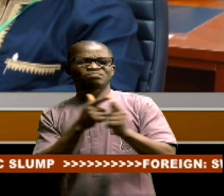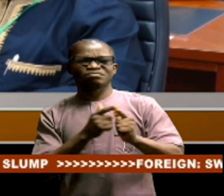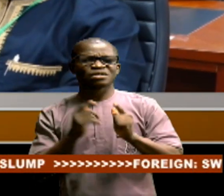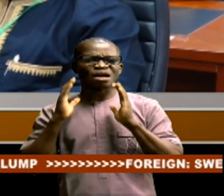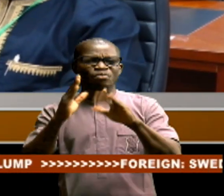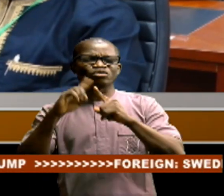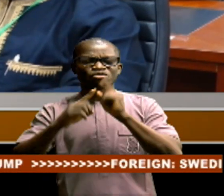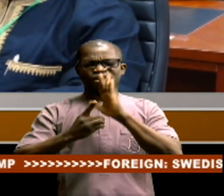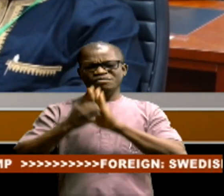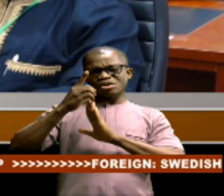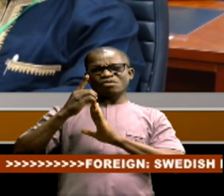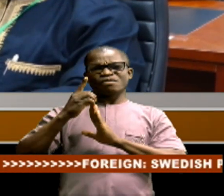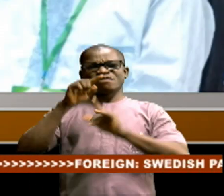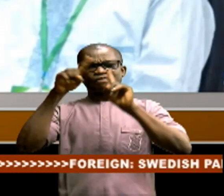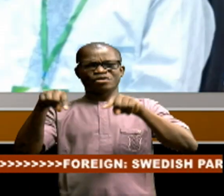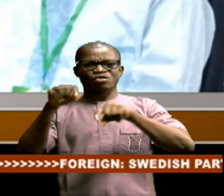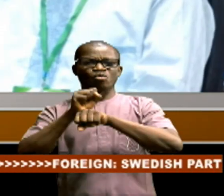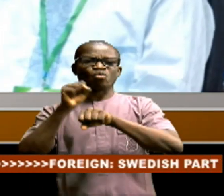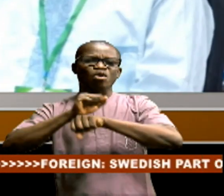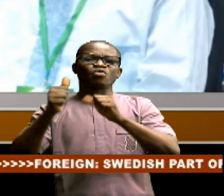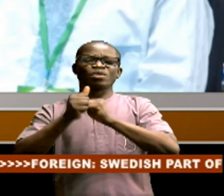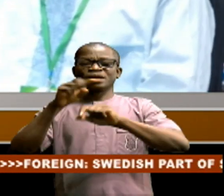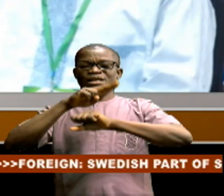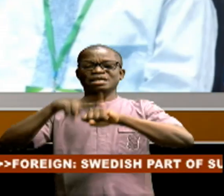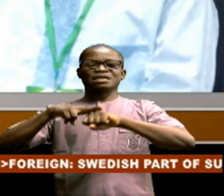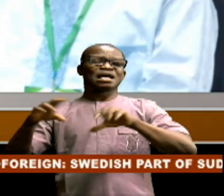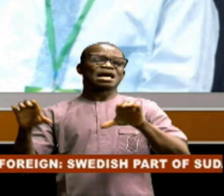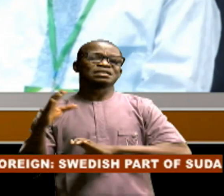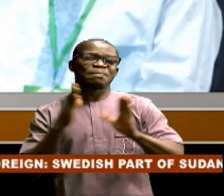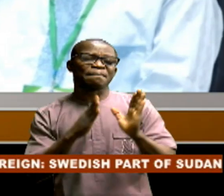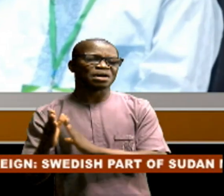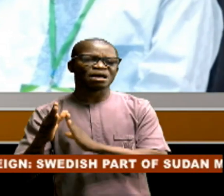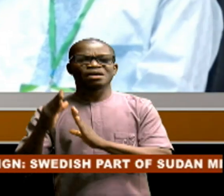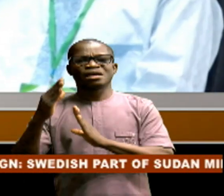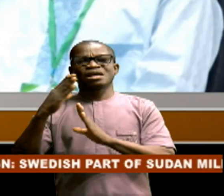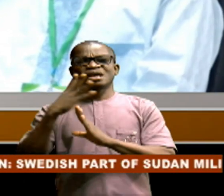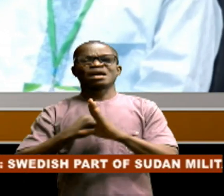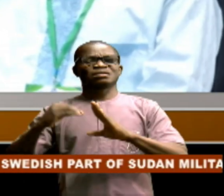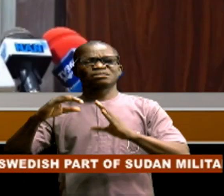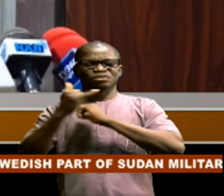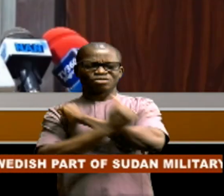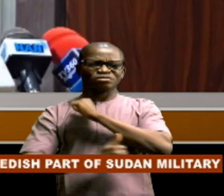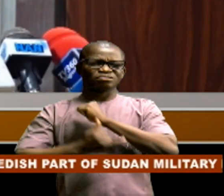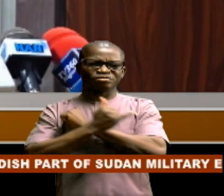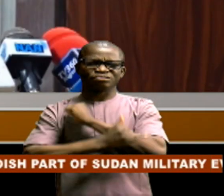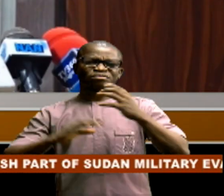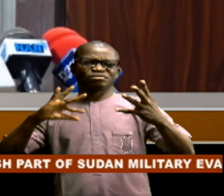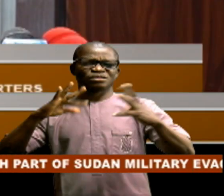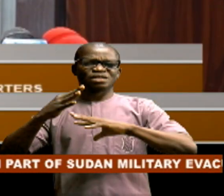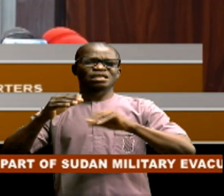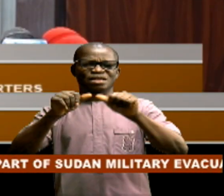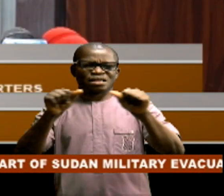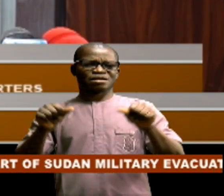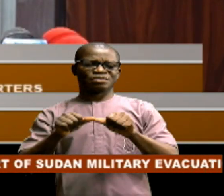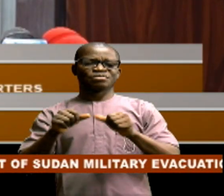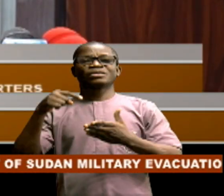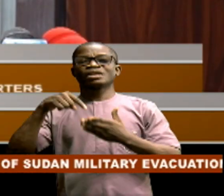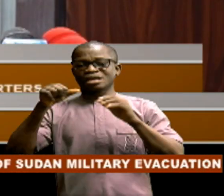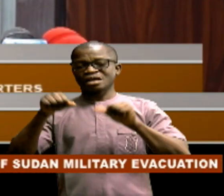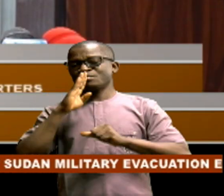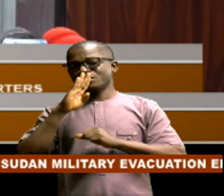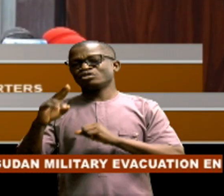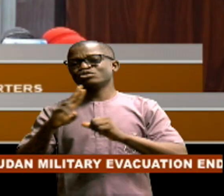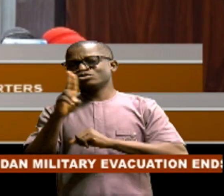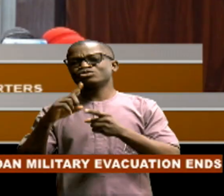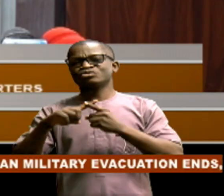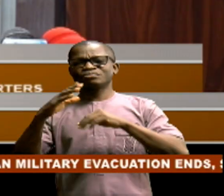framework and national action plan for preventing and countering violent extremism. They can be used to build relationships with